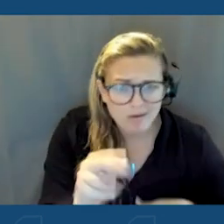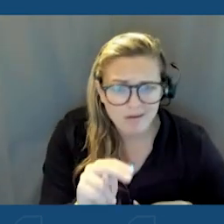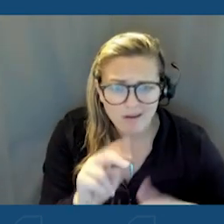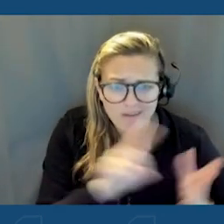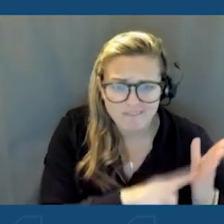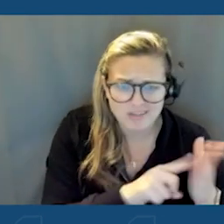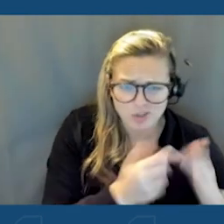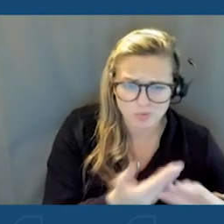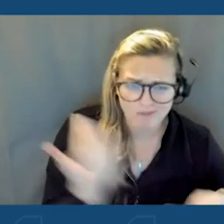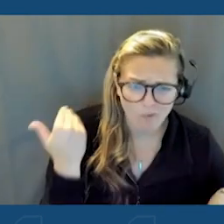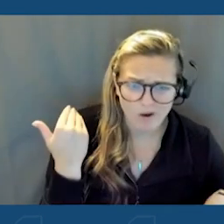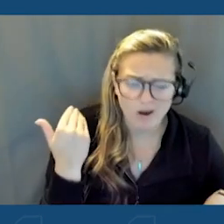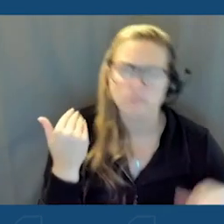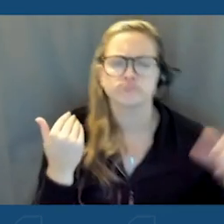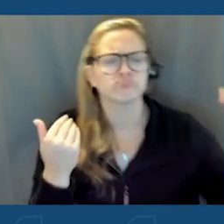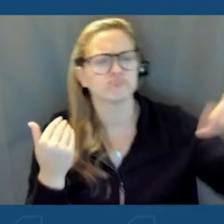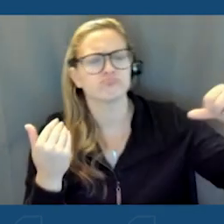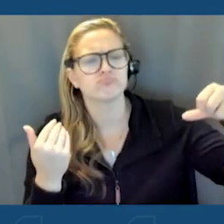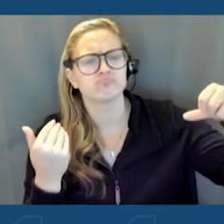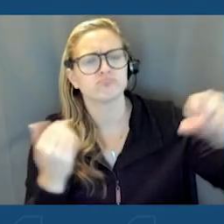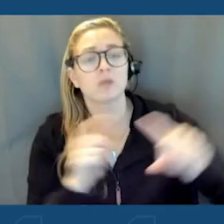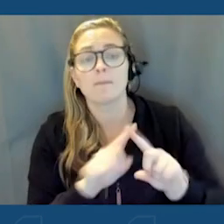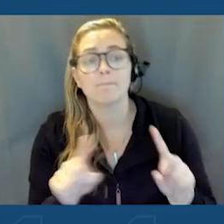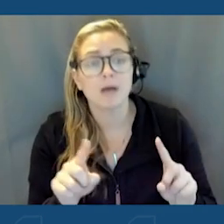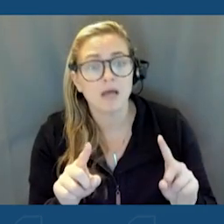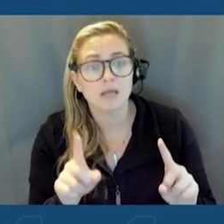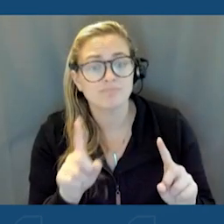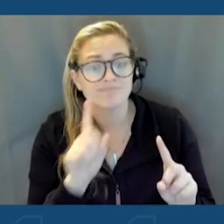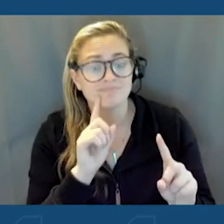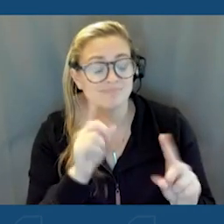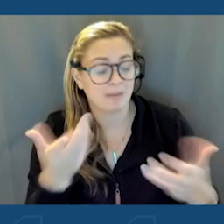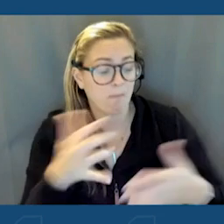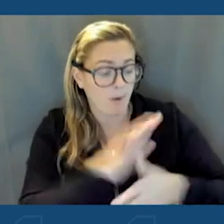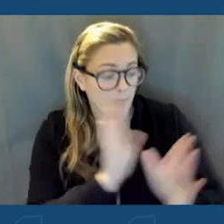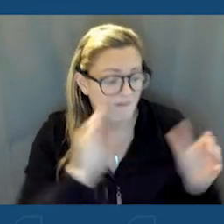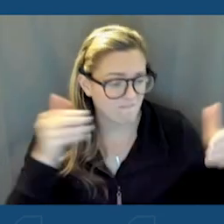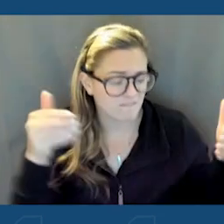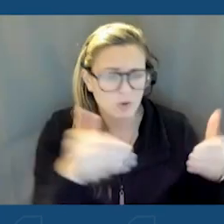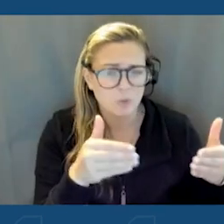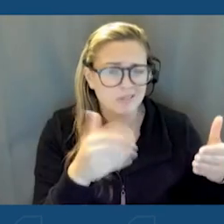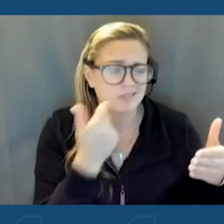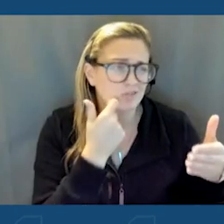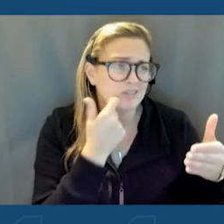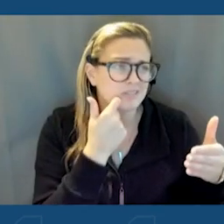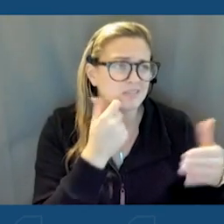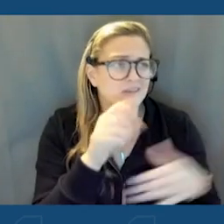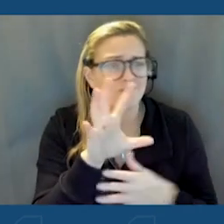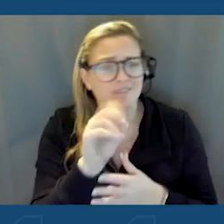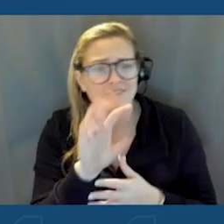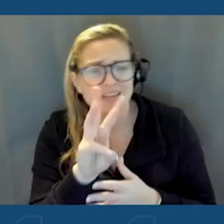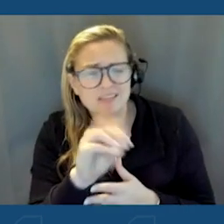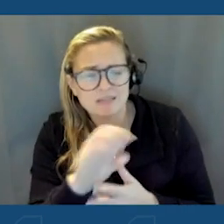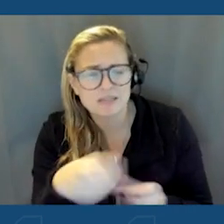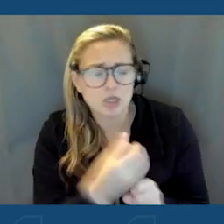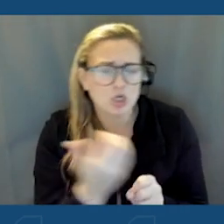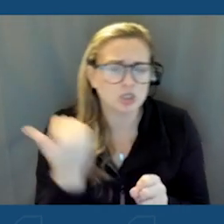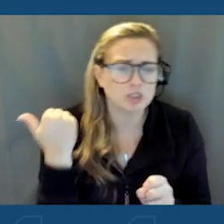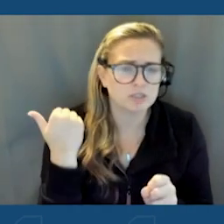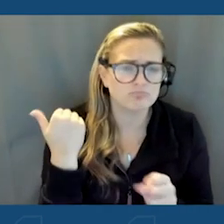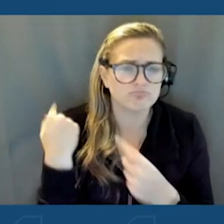before? Yes. But our primary focus on a lot of these things in the last 50 or 60 years has been